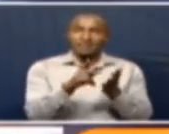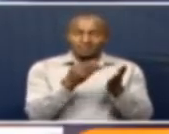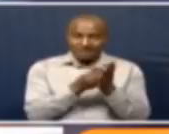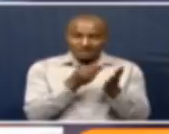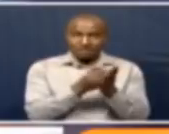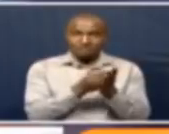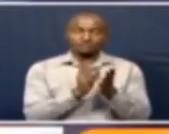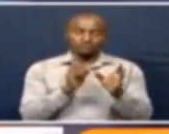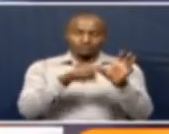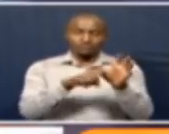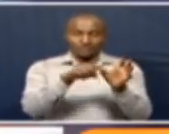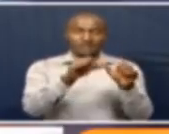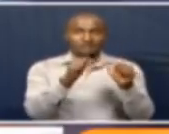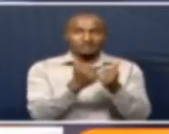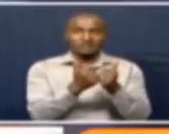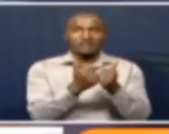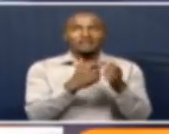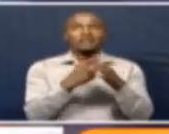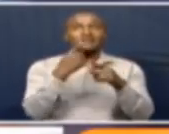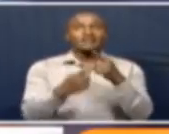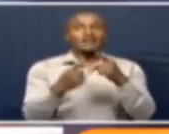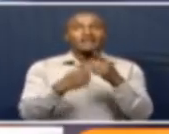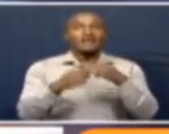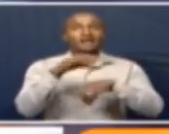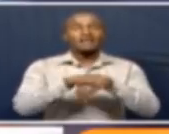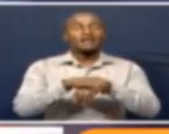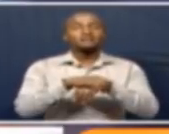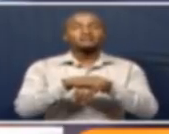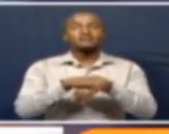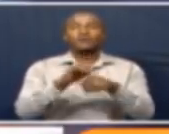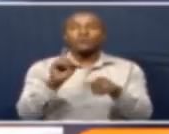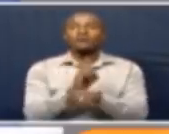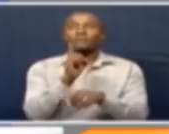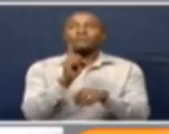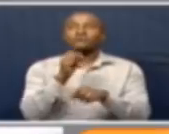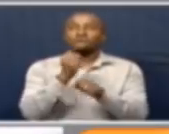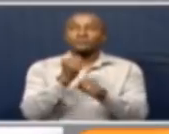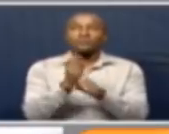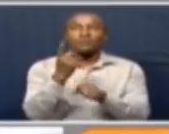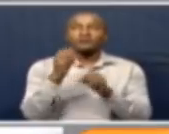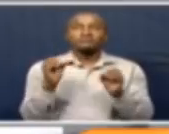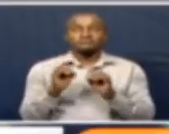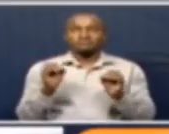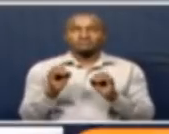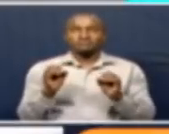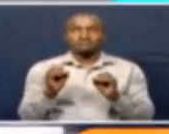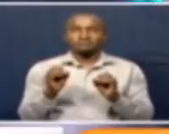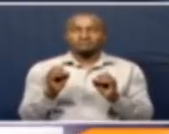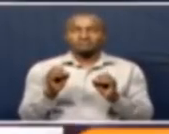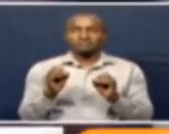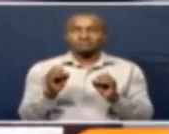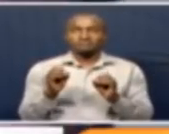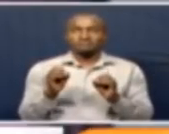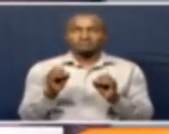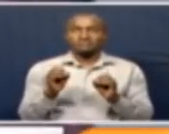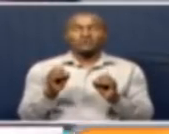agency, then they spend years without even getting a single job. I saw myself working in runways as from 10. So